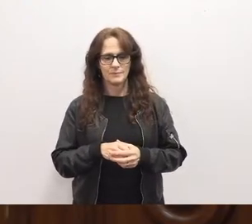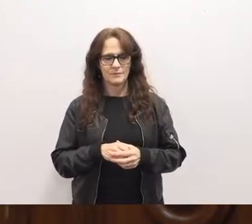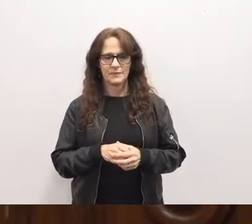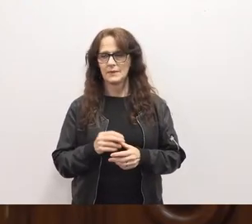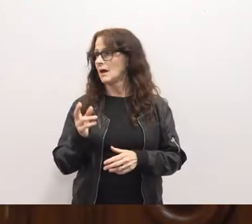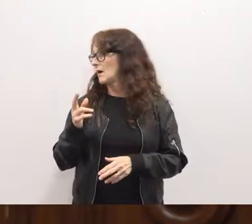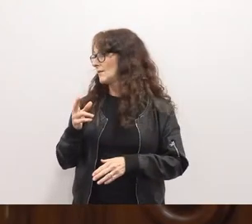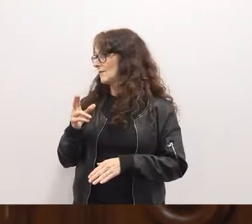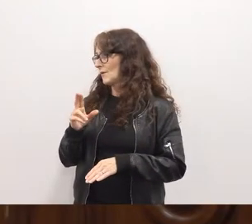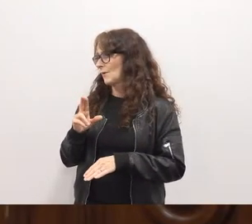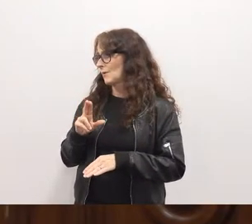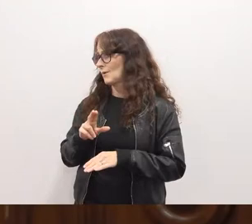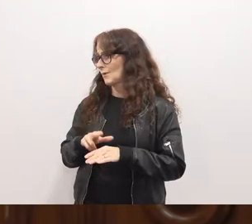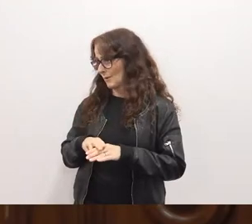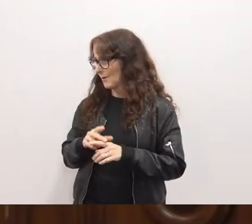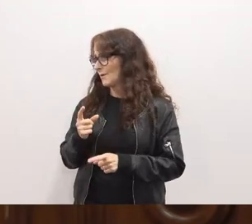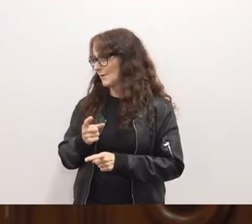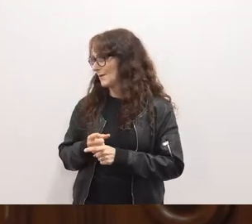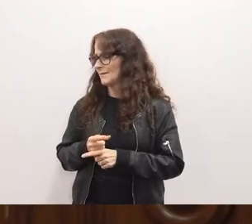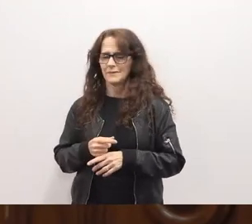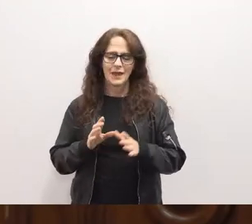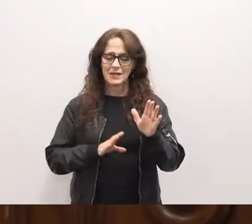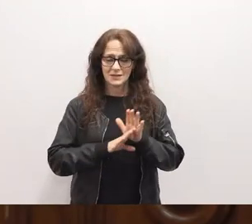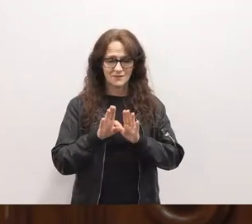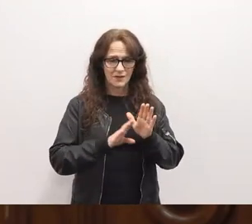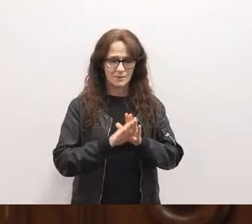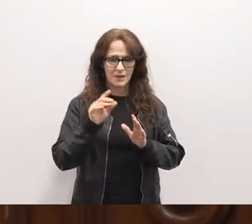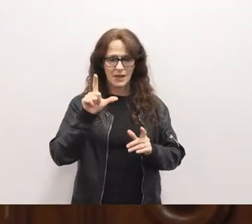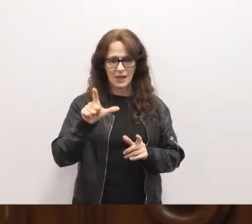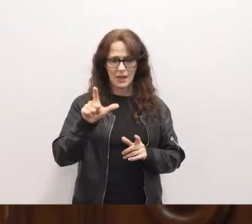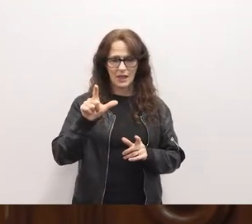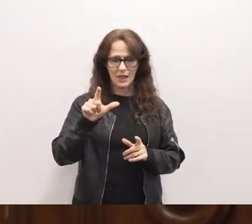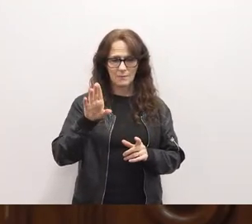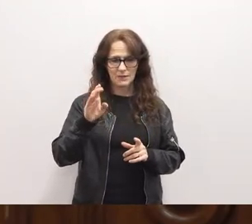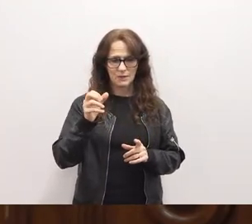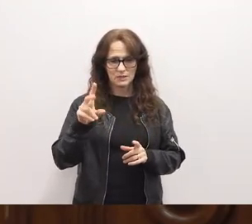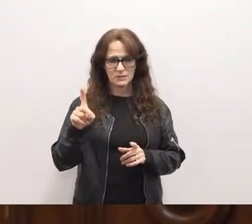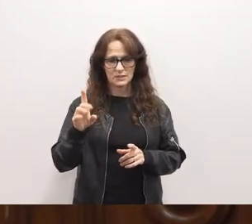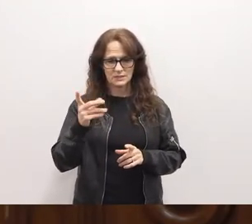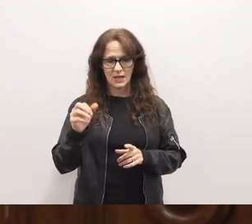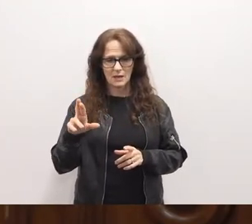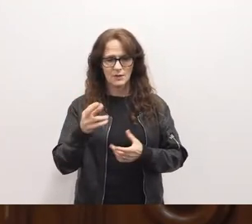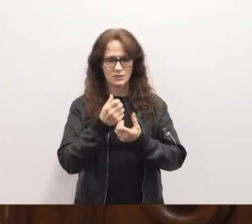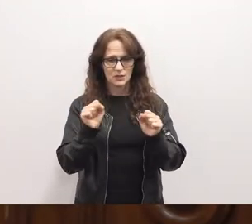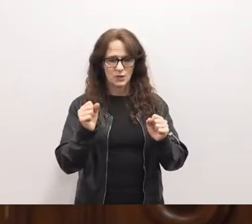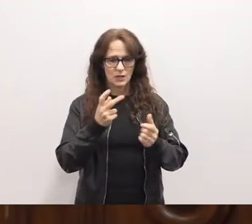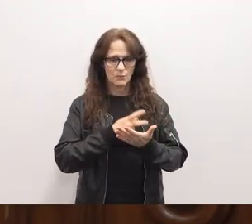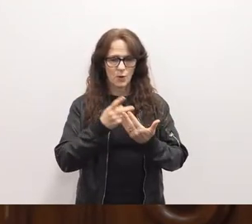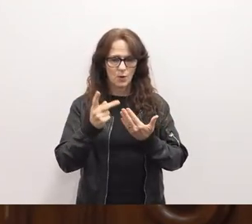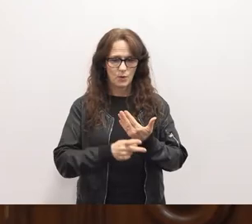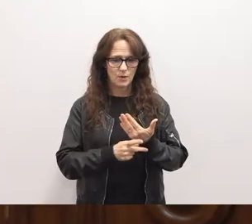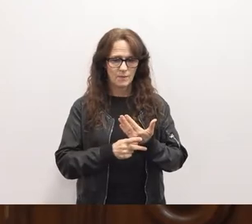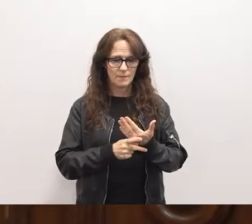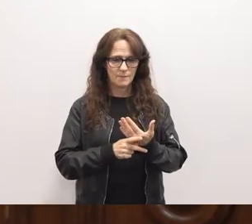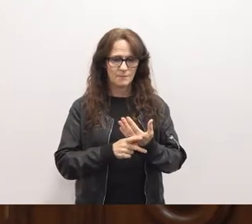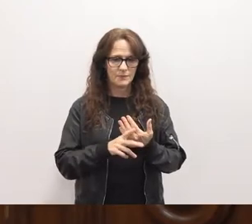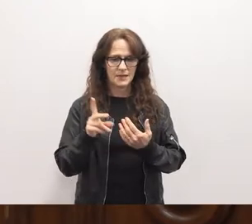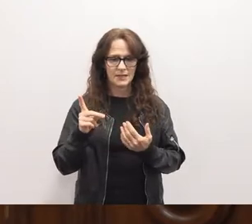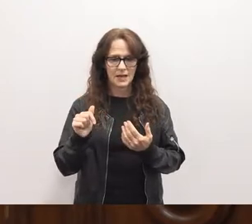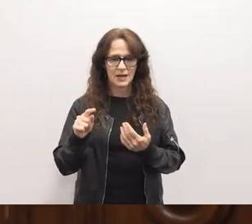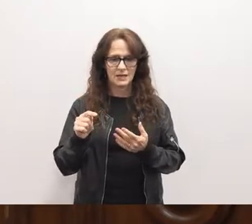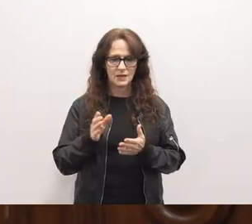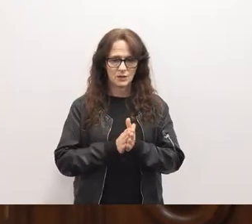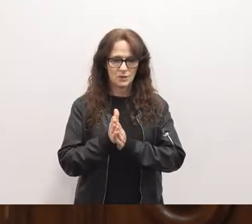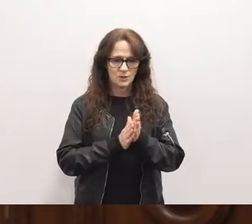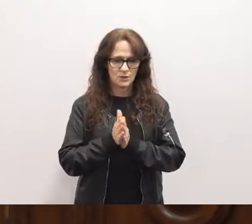understatement. And developing LBUSD's cybersecurity program, which is data-driven and